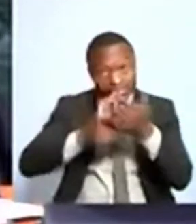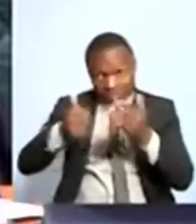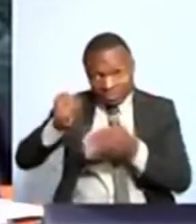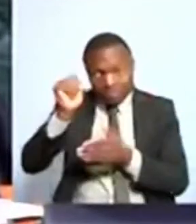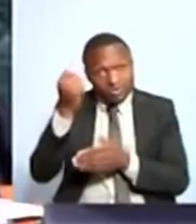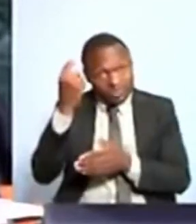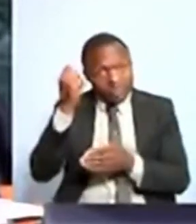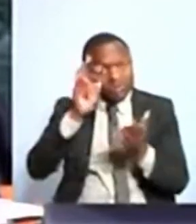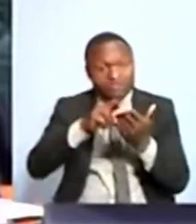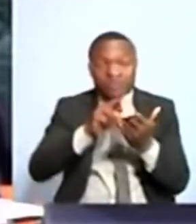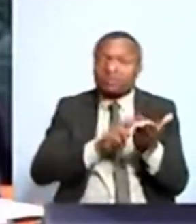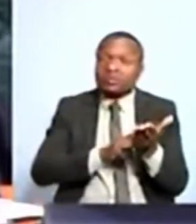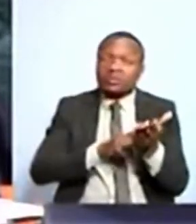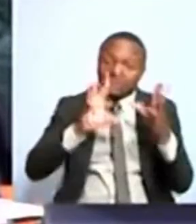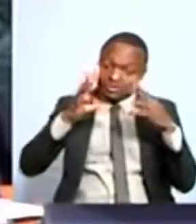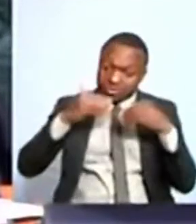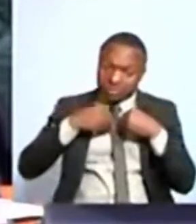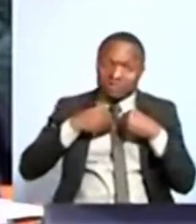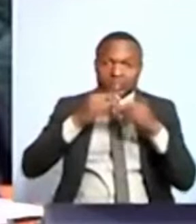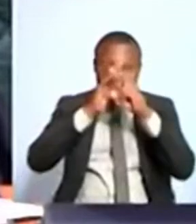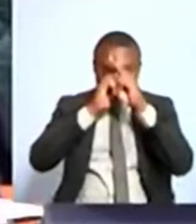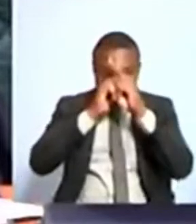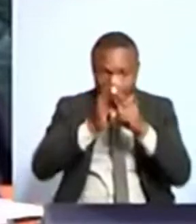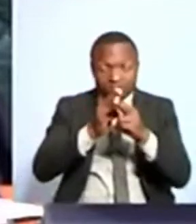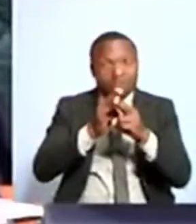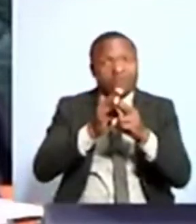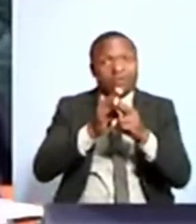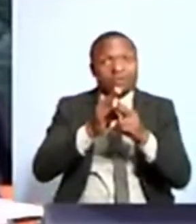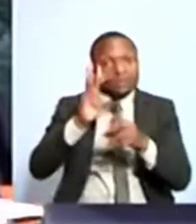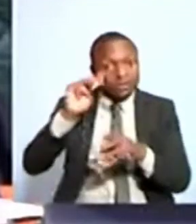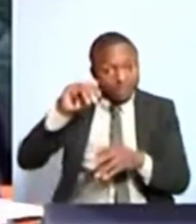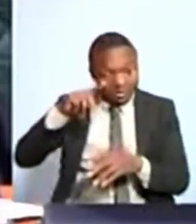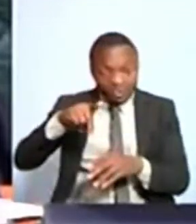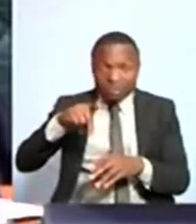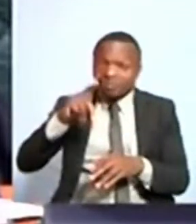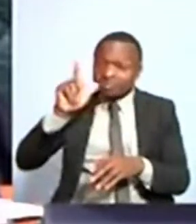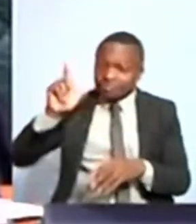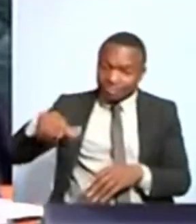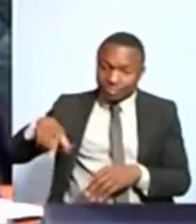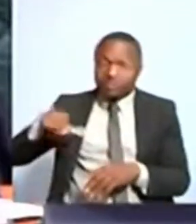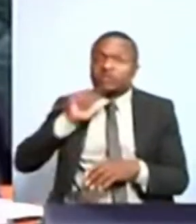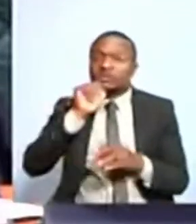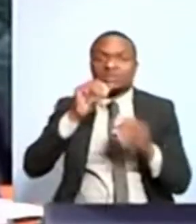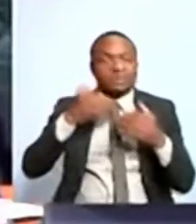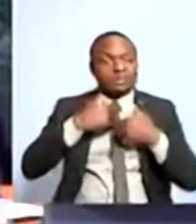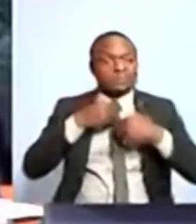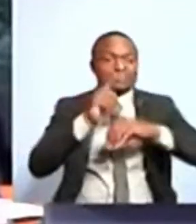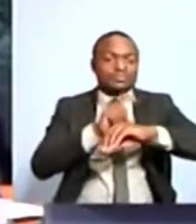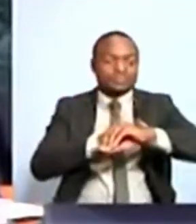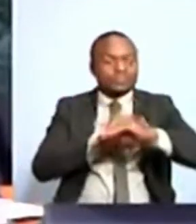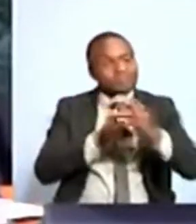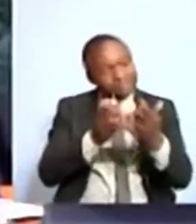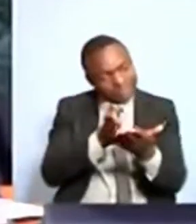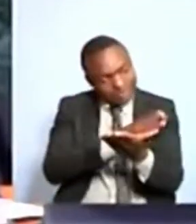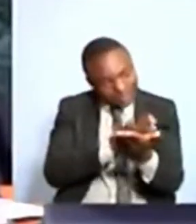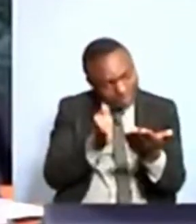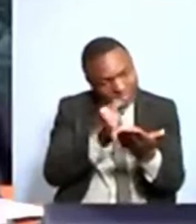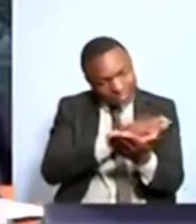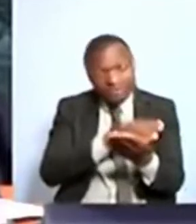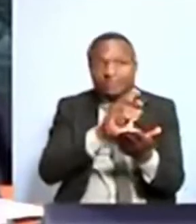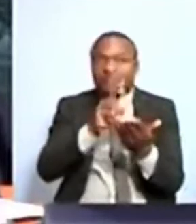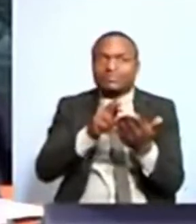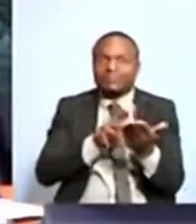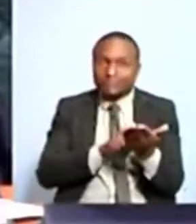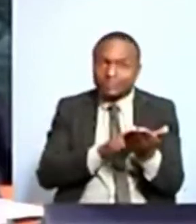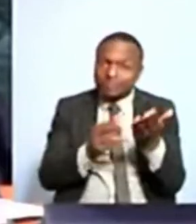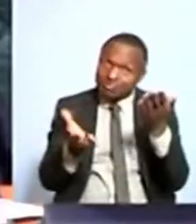the report was received by the honorable members late, so they did not have an opportunity to go through the report.